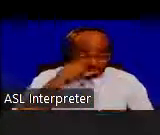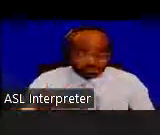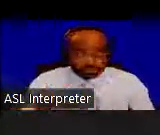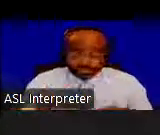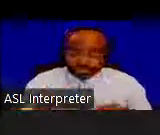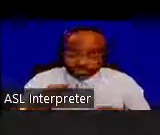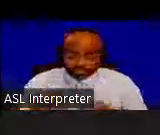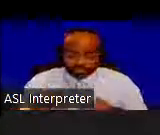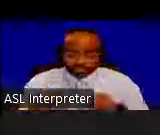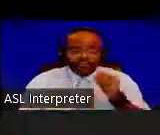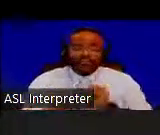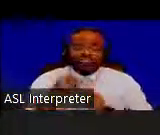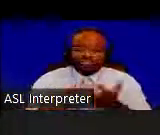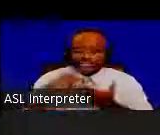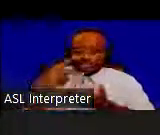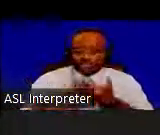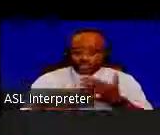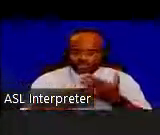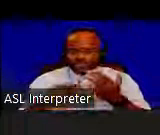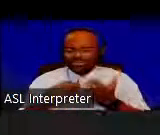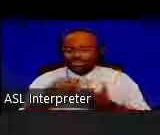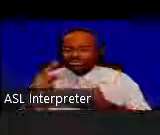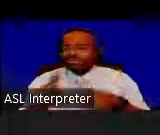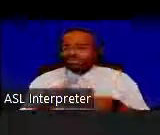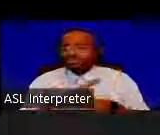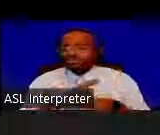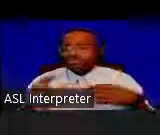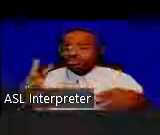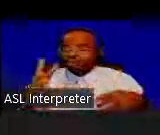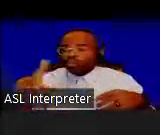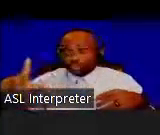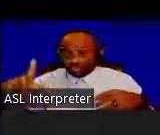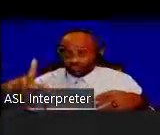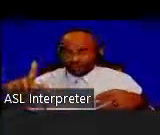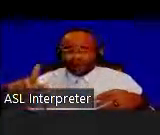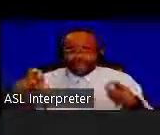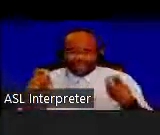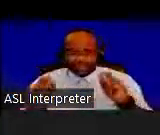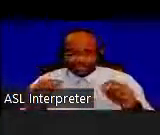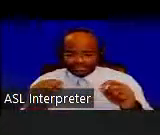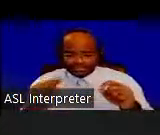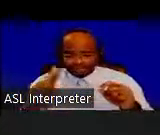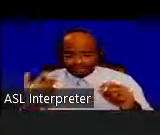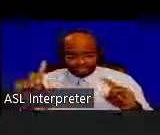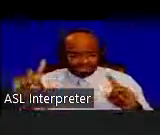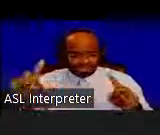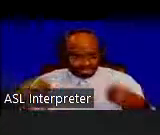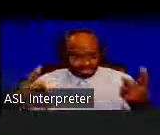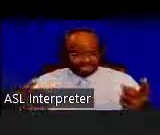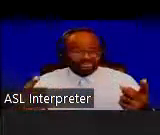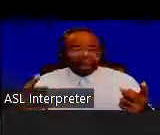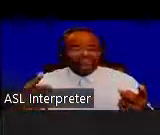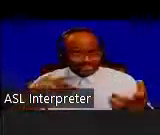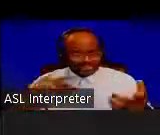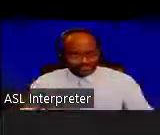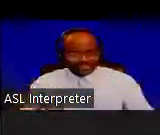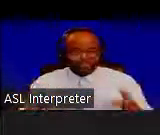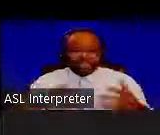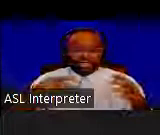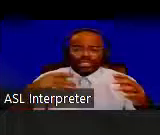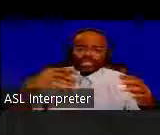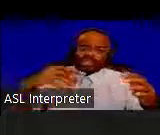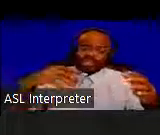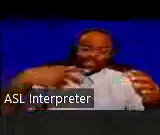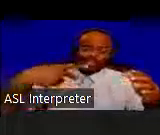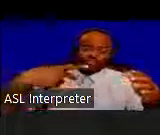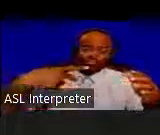most of the projects that have used the Wildlife Adaptation Menu thus far tend to be kind of project scale, so that, you